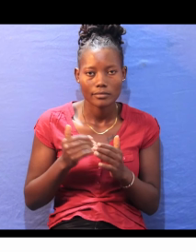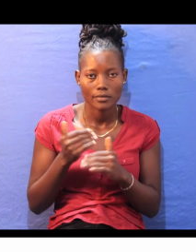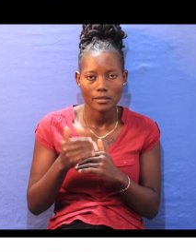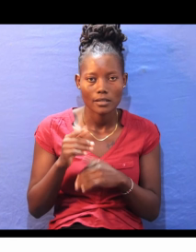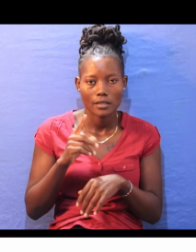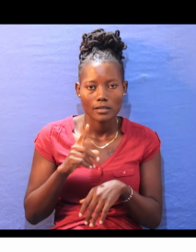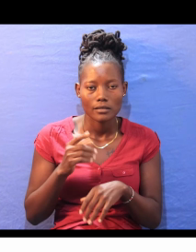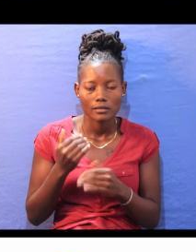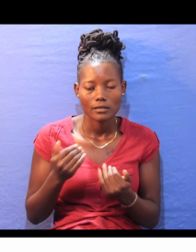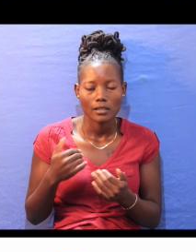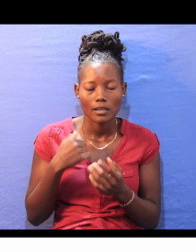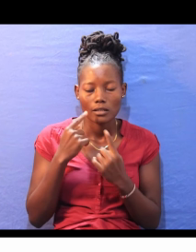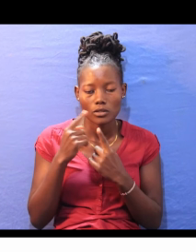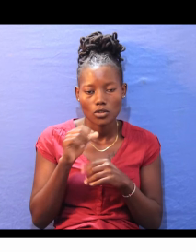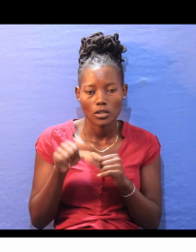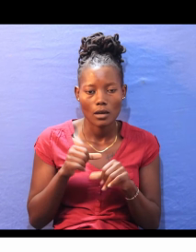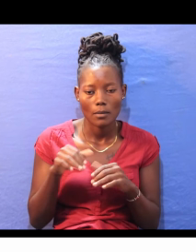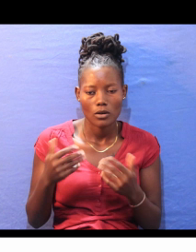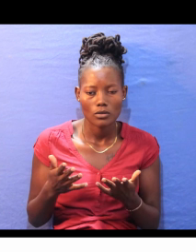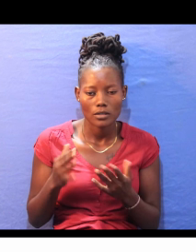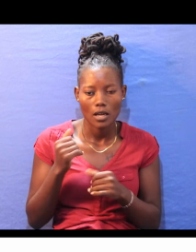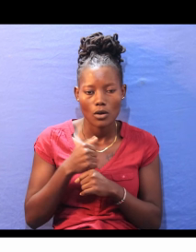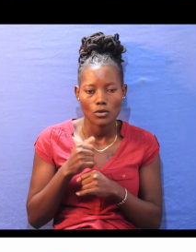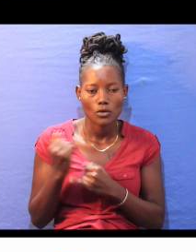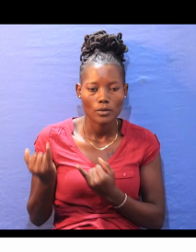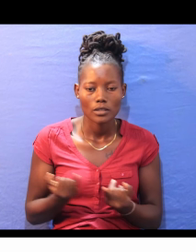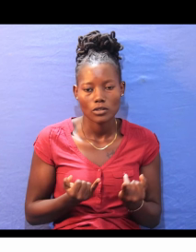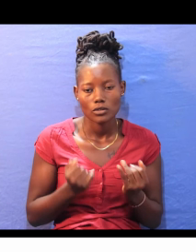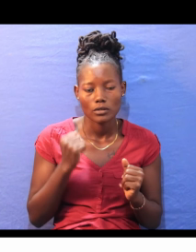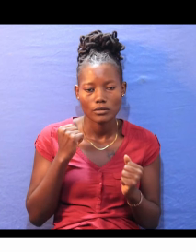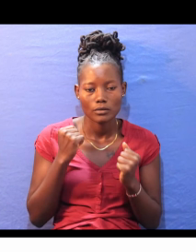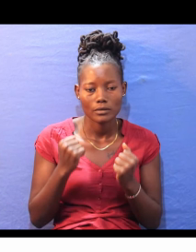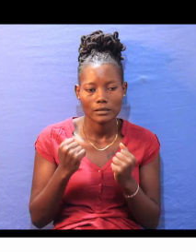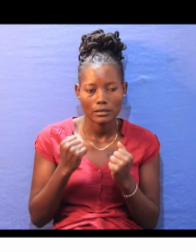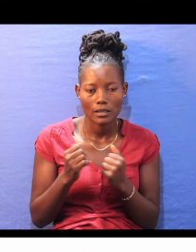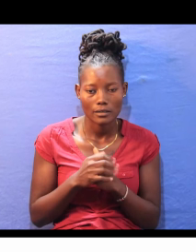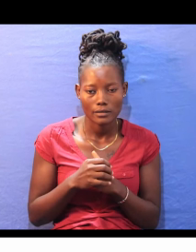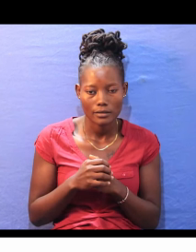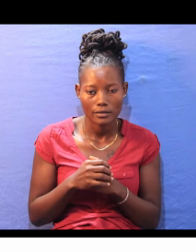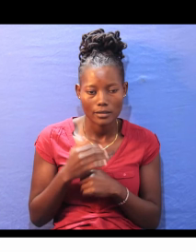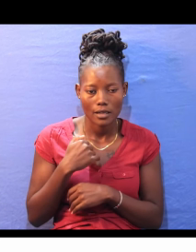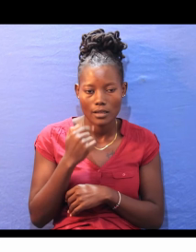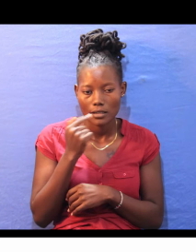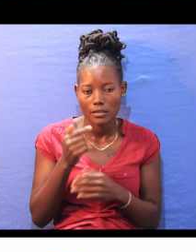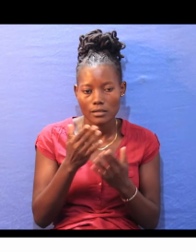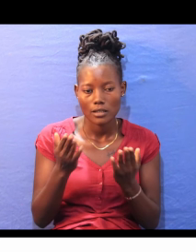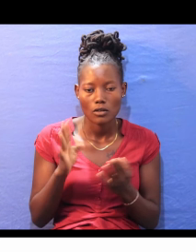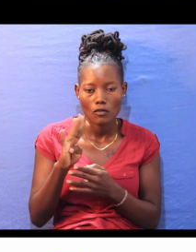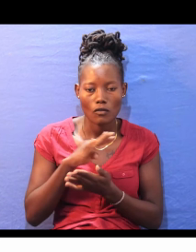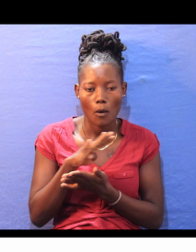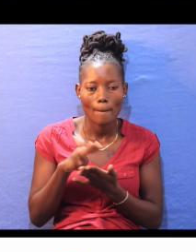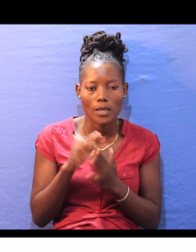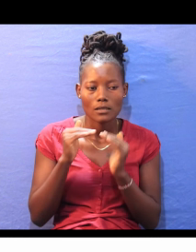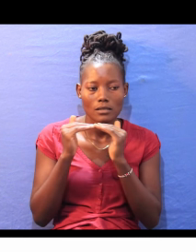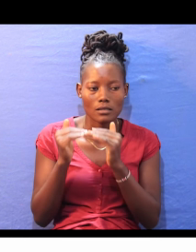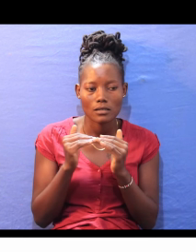going to talk about is how we introduce strength. And I like to use 4 basic stages.